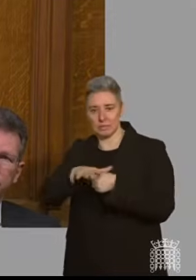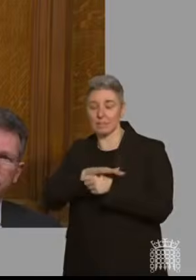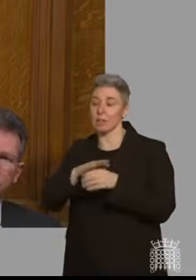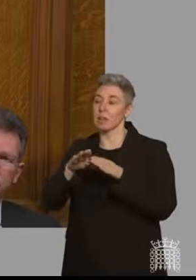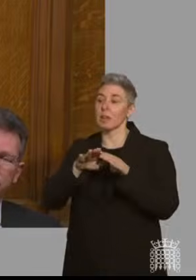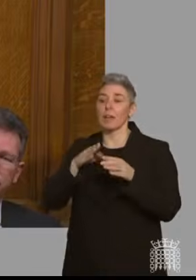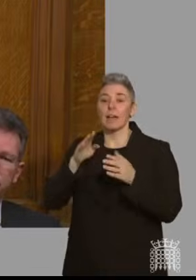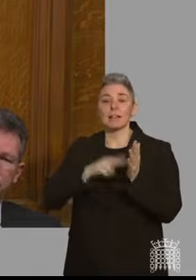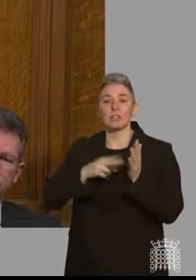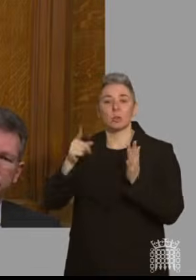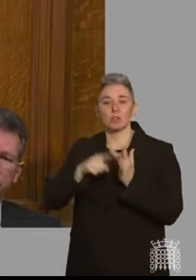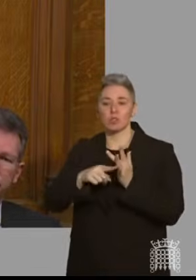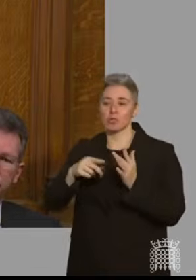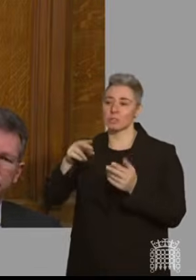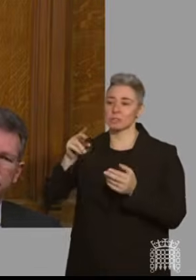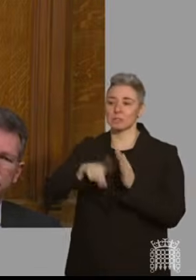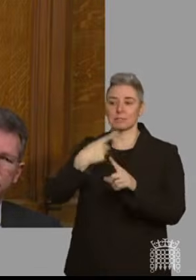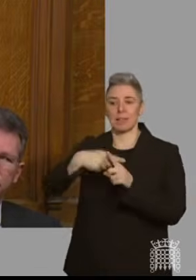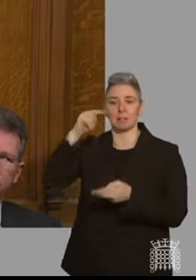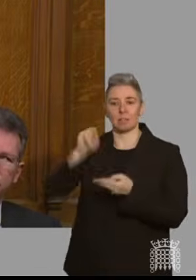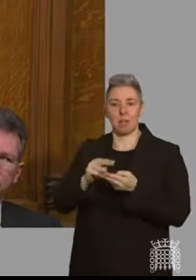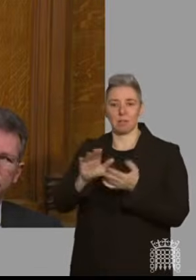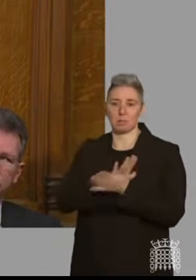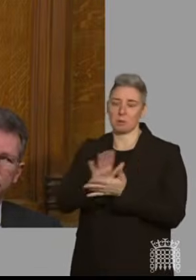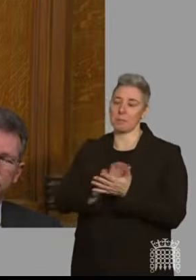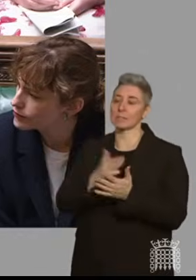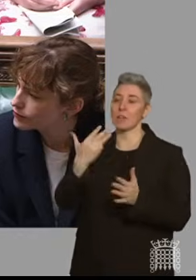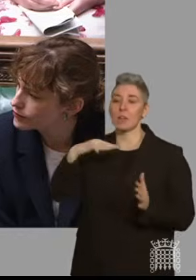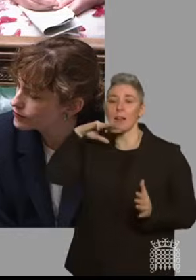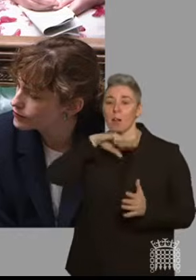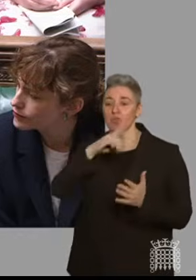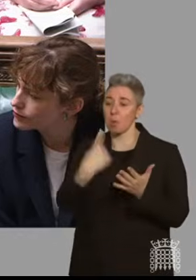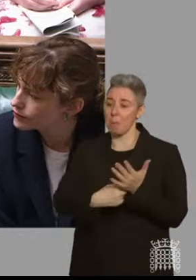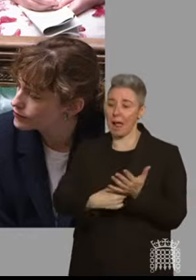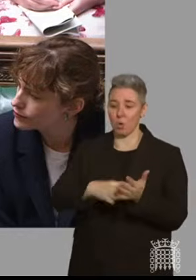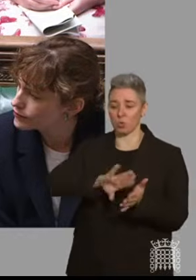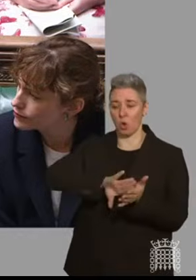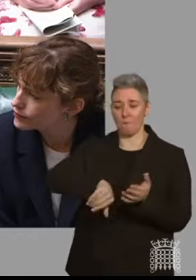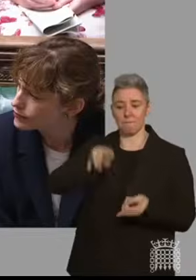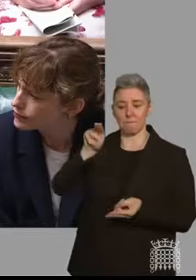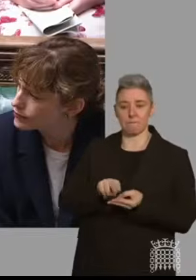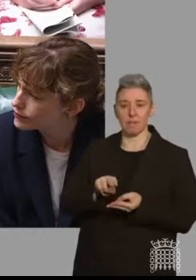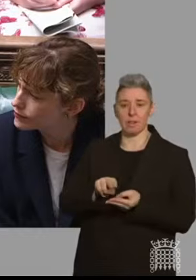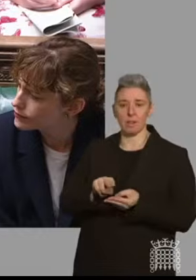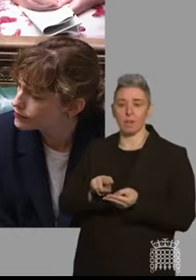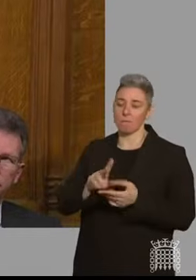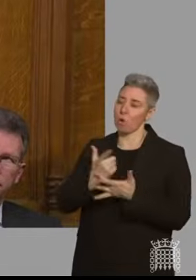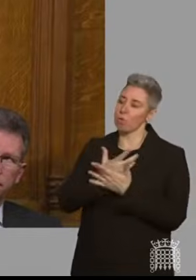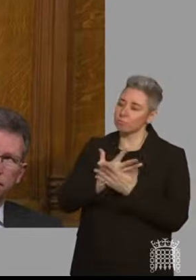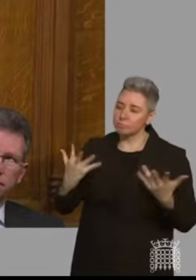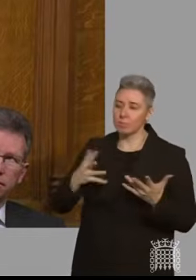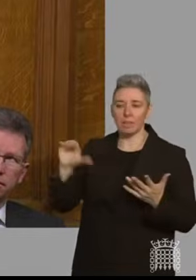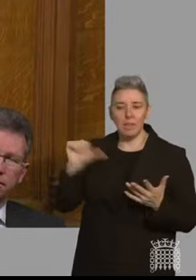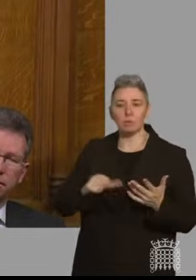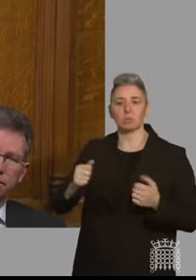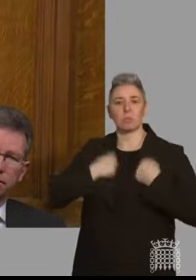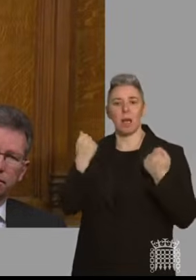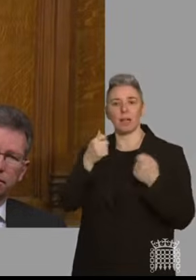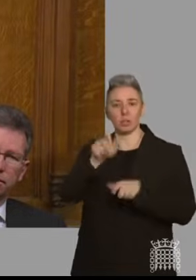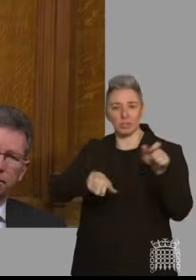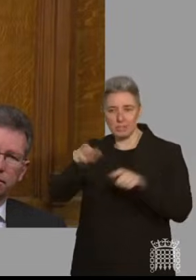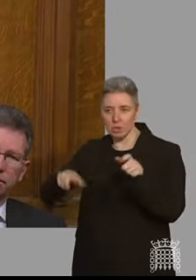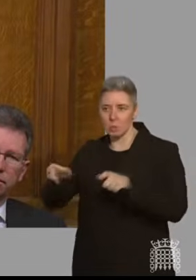off the tax bill for thousands of my constituents. After listening to the rhetoric from the leader of